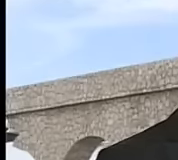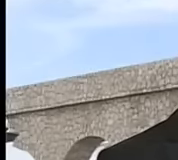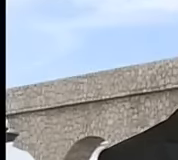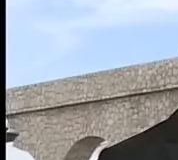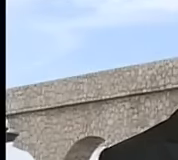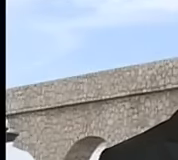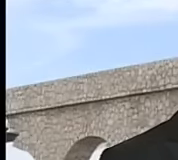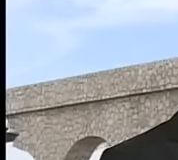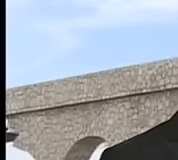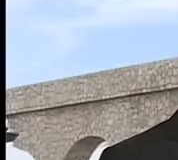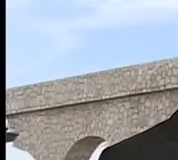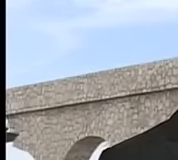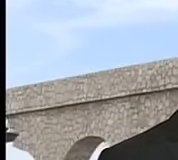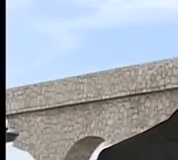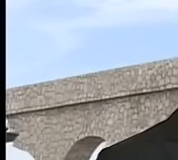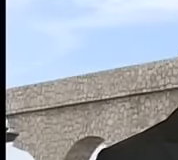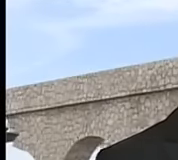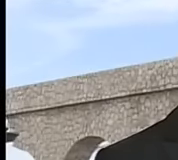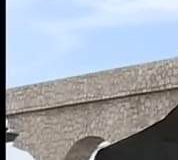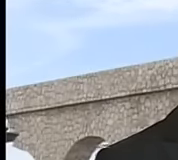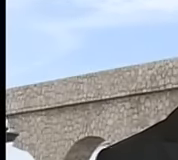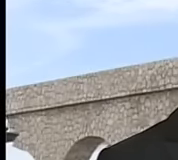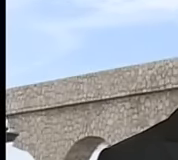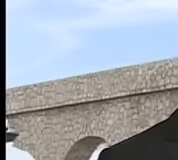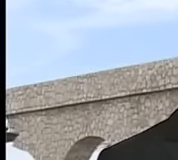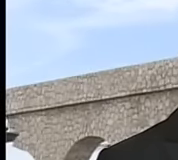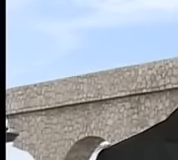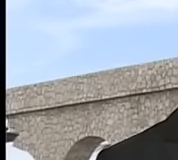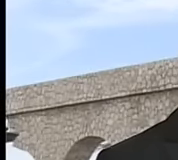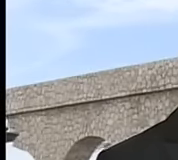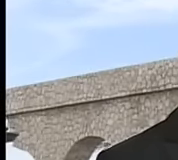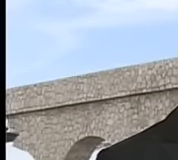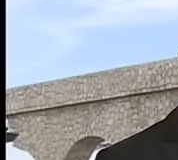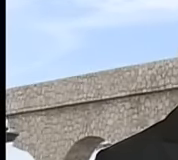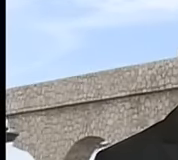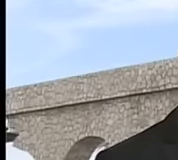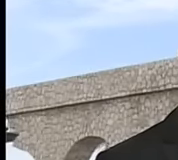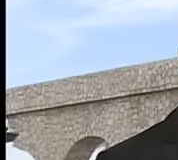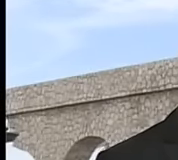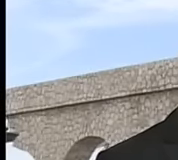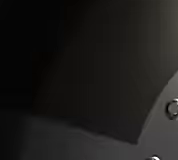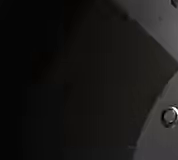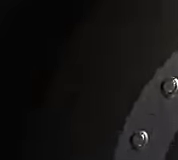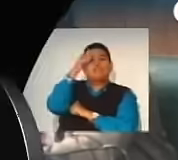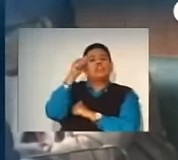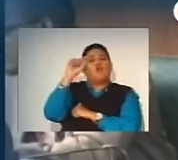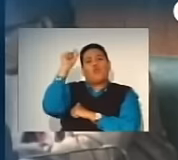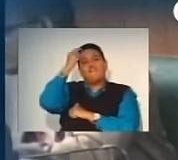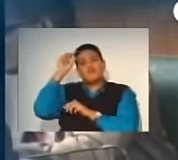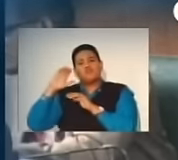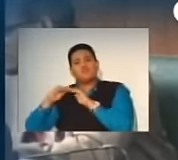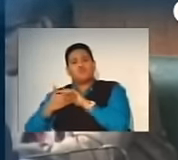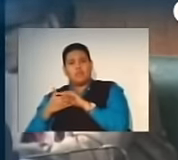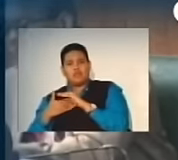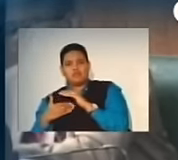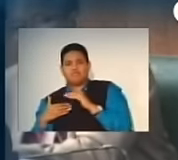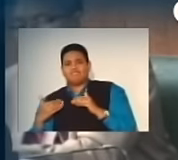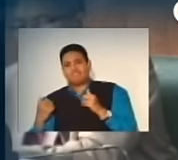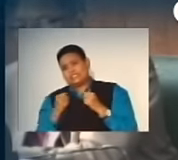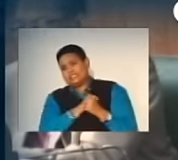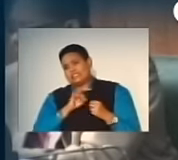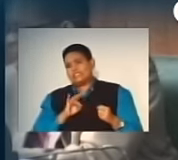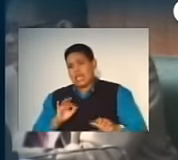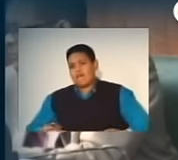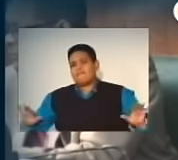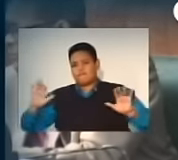Coming up in today's show, highlights of Prime Minister Andrew Holness's budget presentation. Jamaica will be